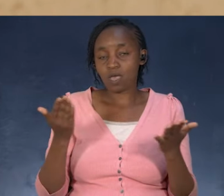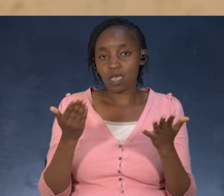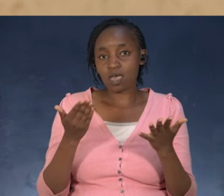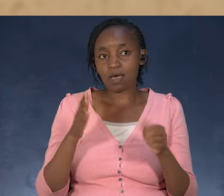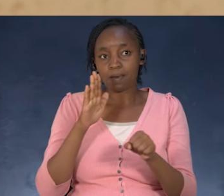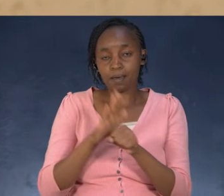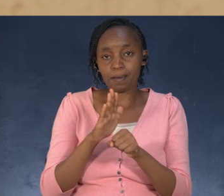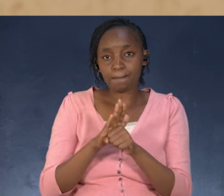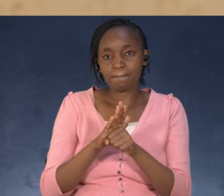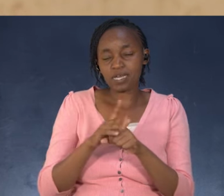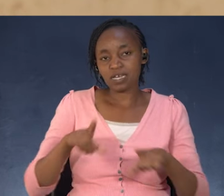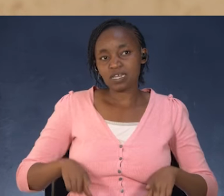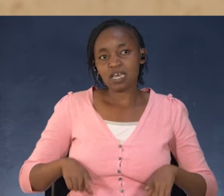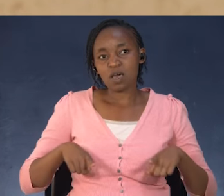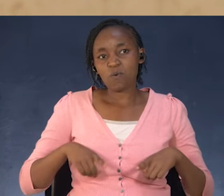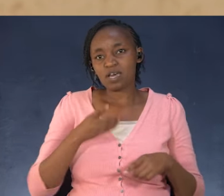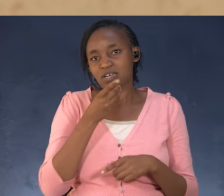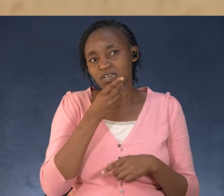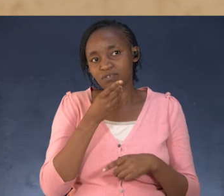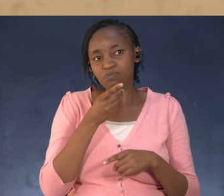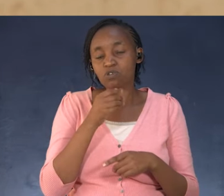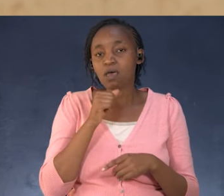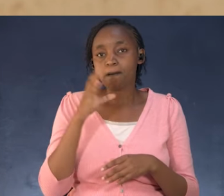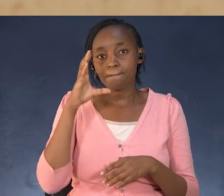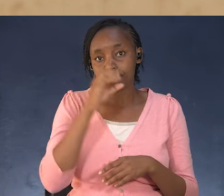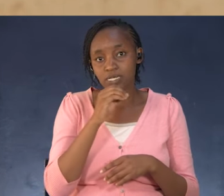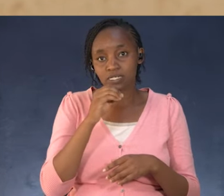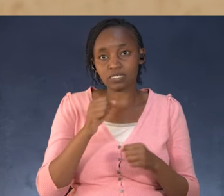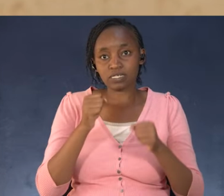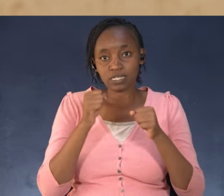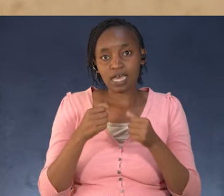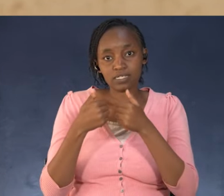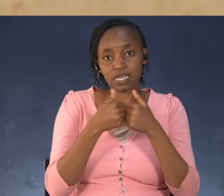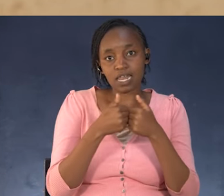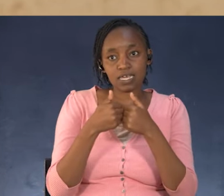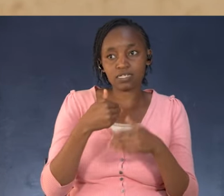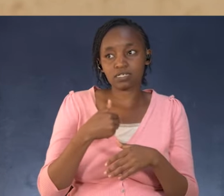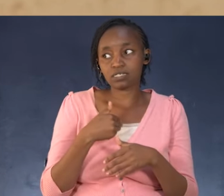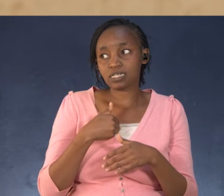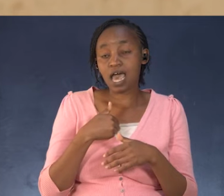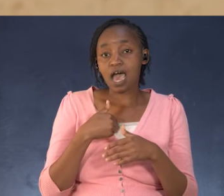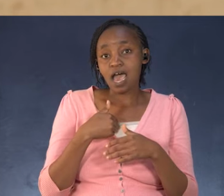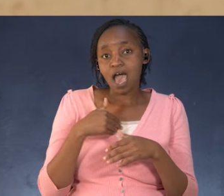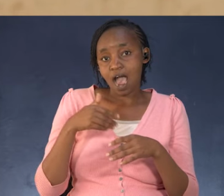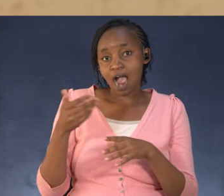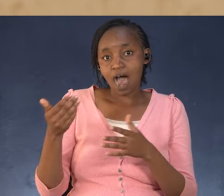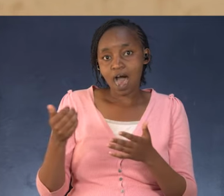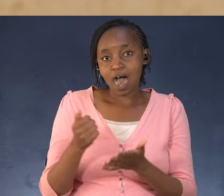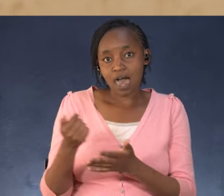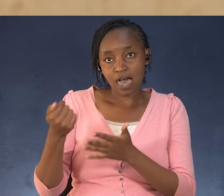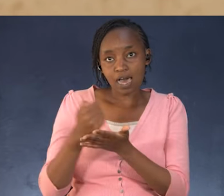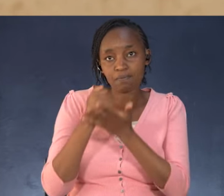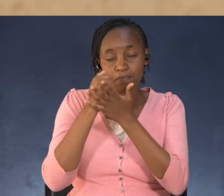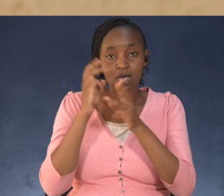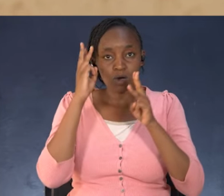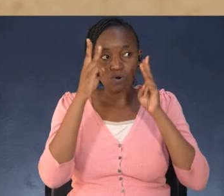many things take away our strength. We are drained of strength. The challenges that we face, the frustrations that